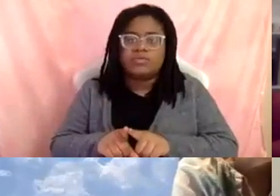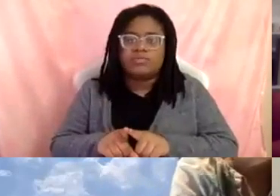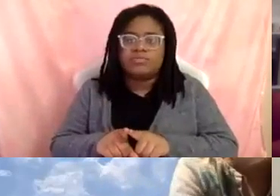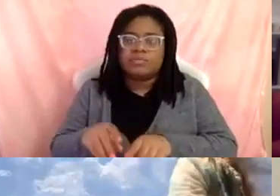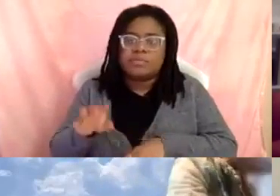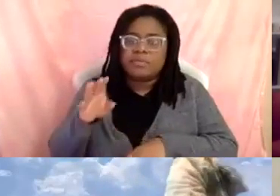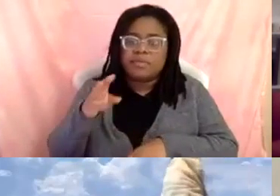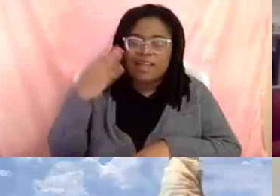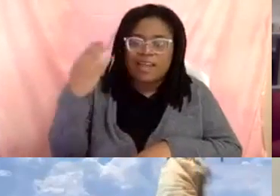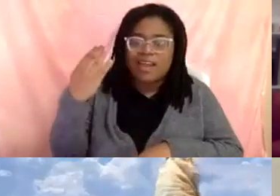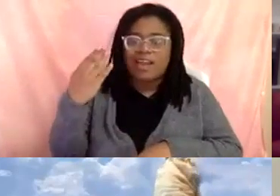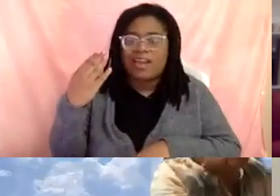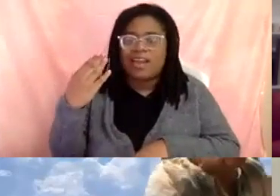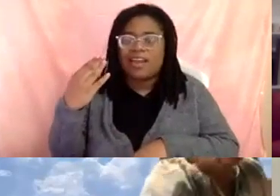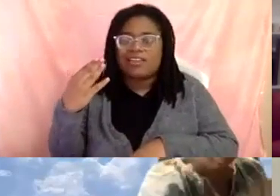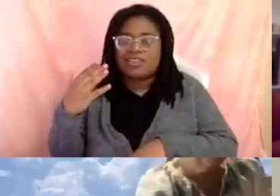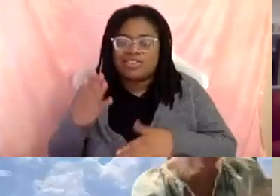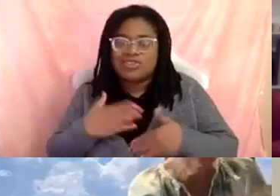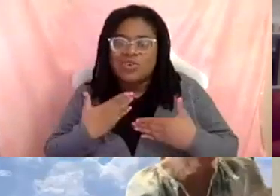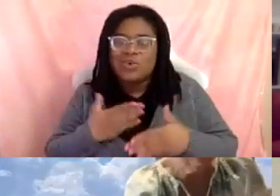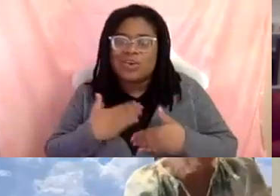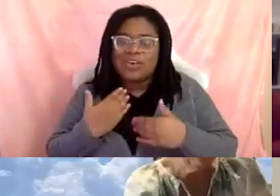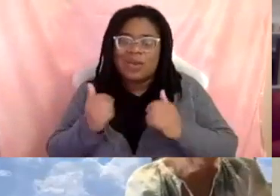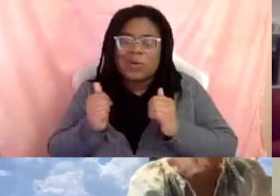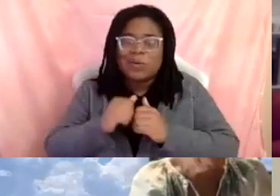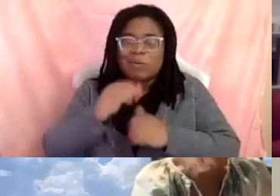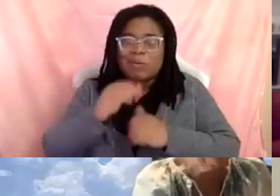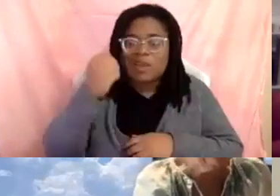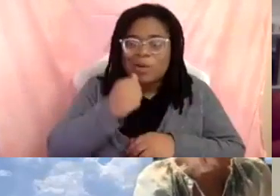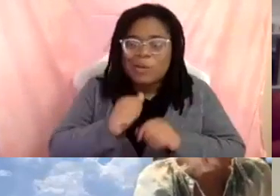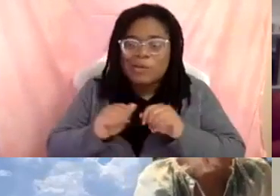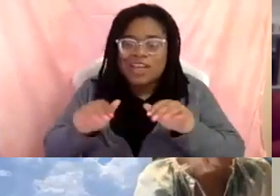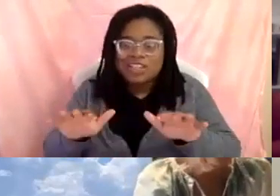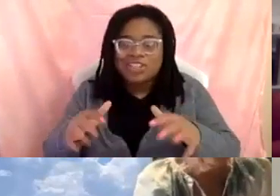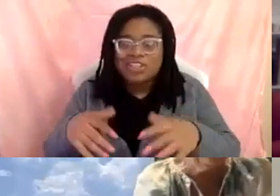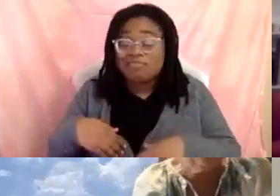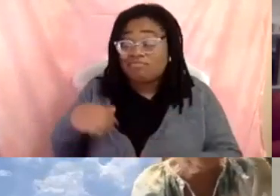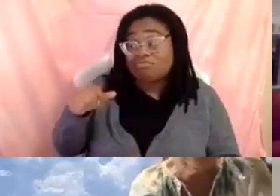Black, I guess a little Black joy with Black girl magic. Mm-hmm.